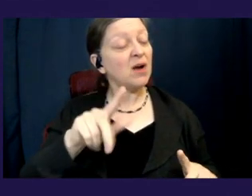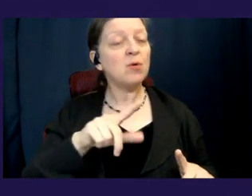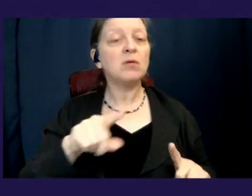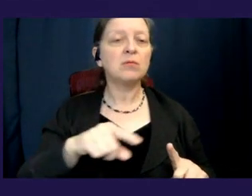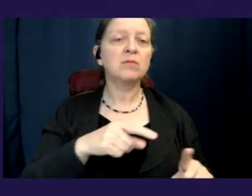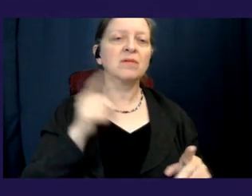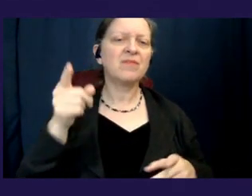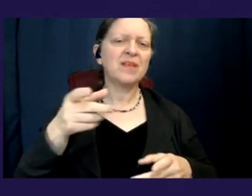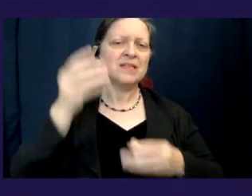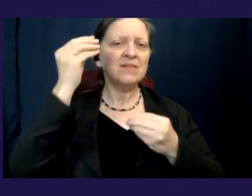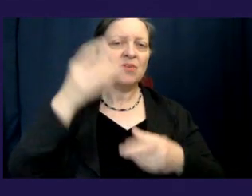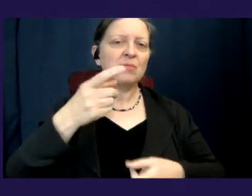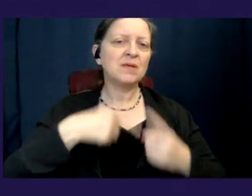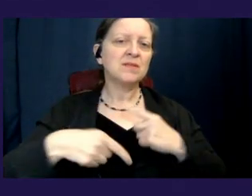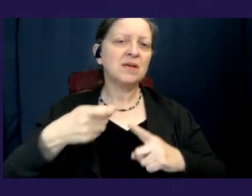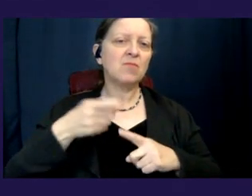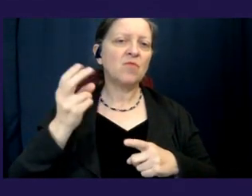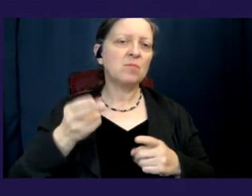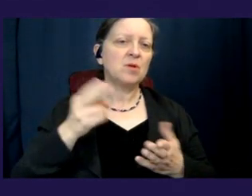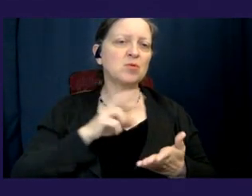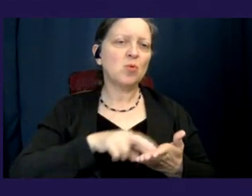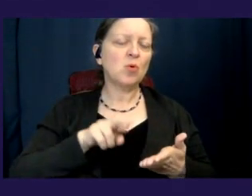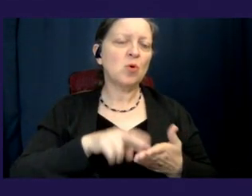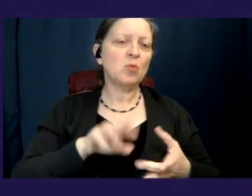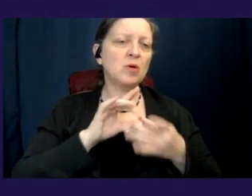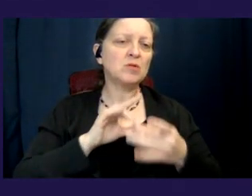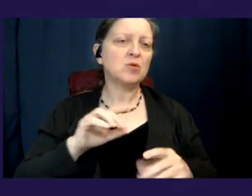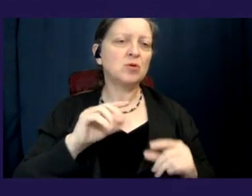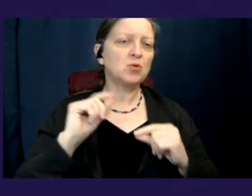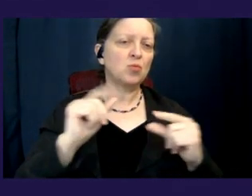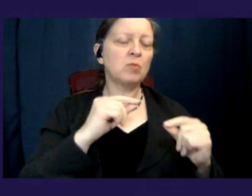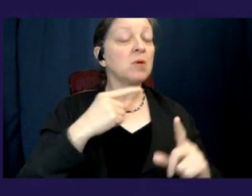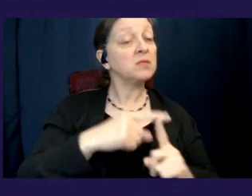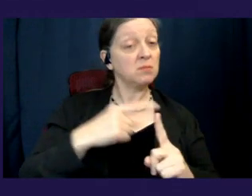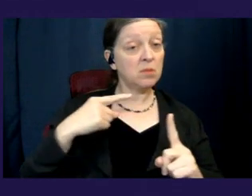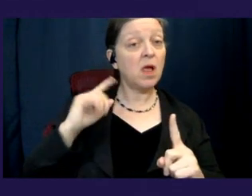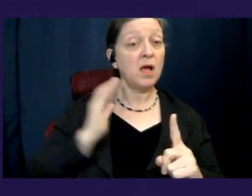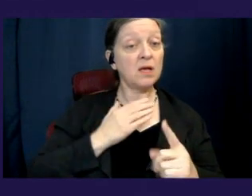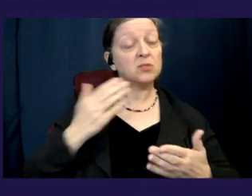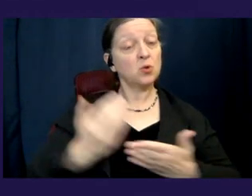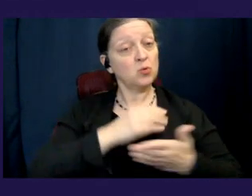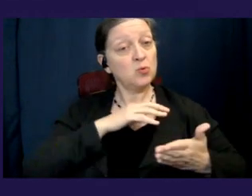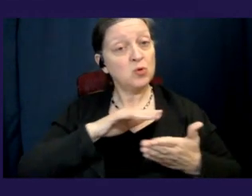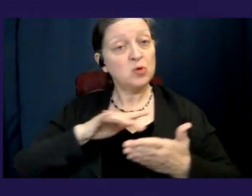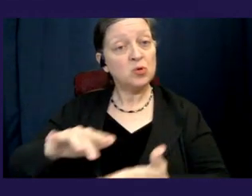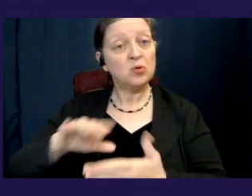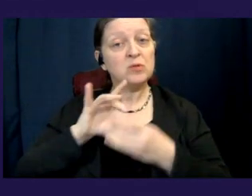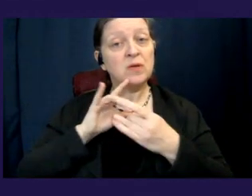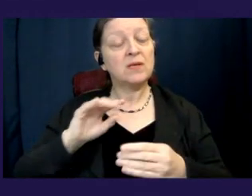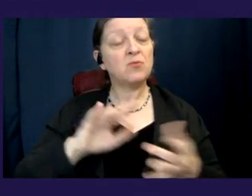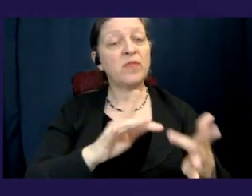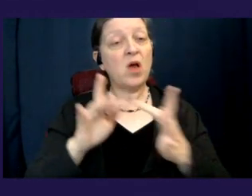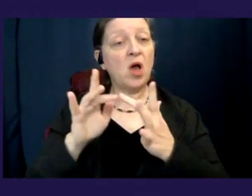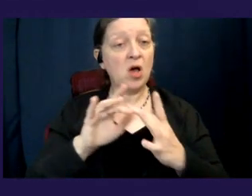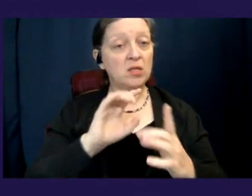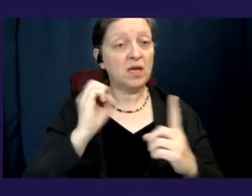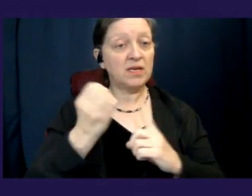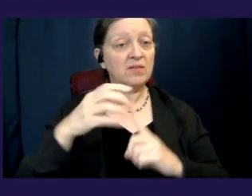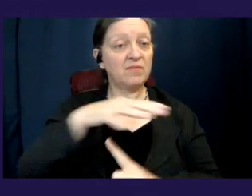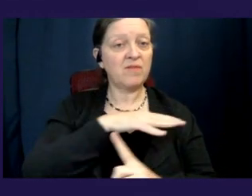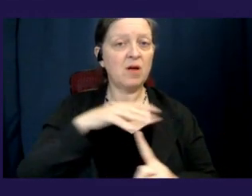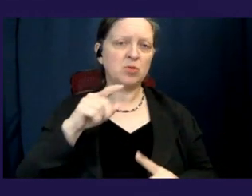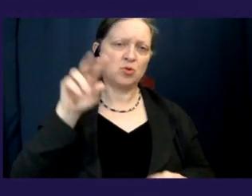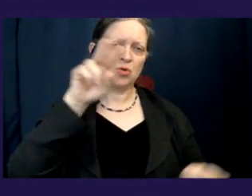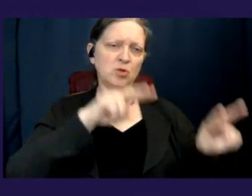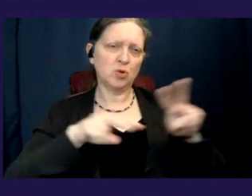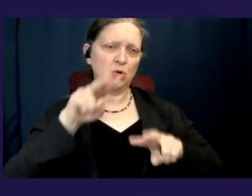our what we're learning about online environments. And you can kind of make a determination across these different things to see whether or not you should